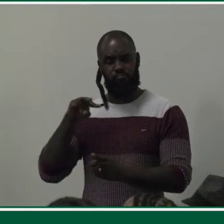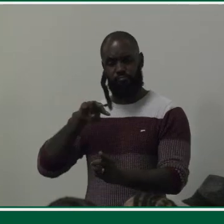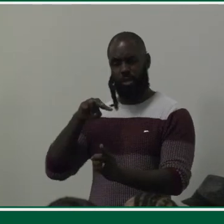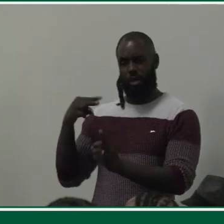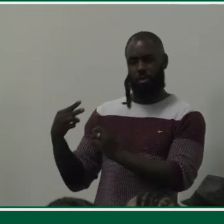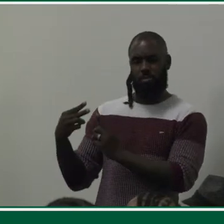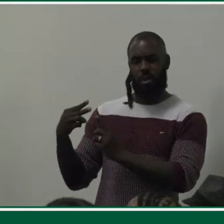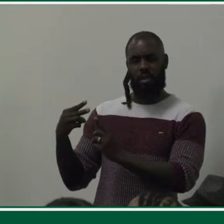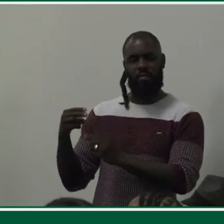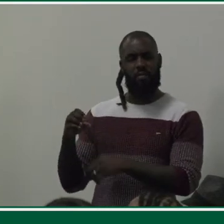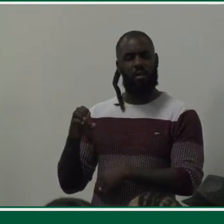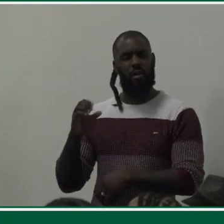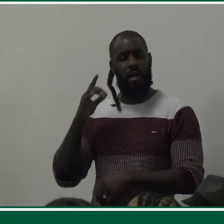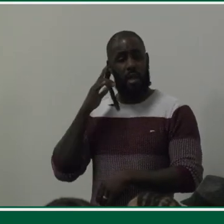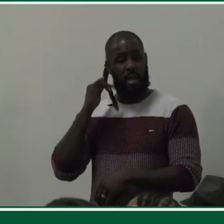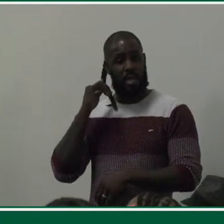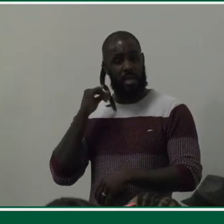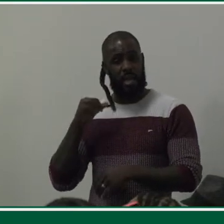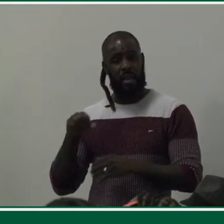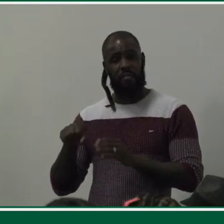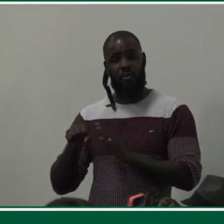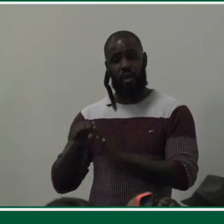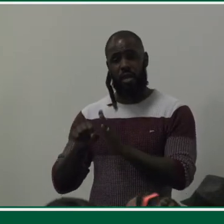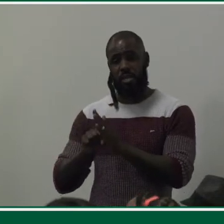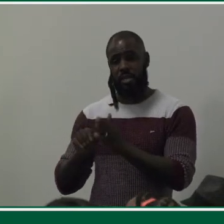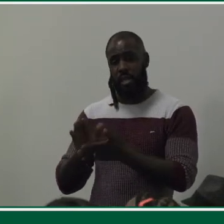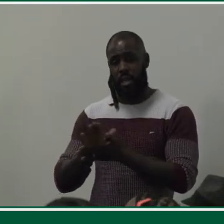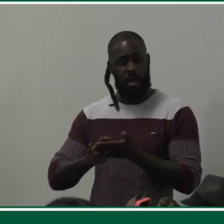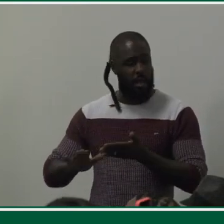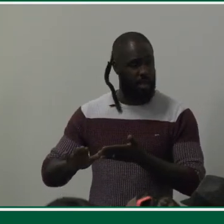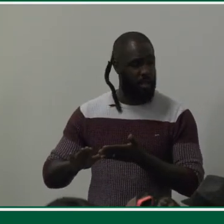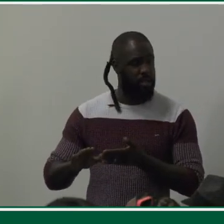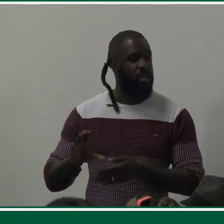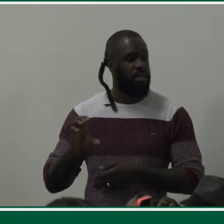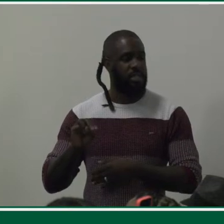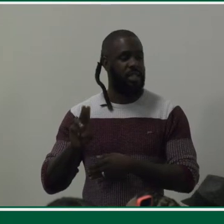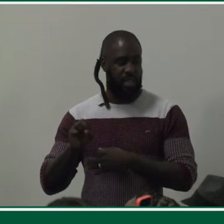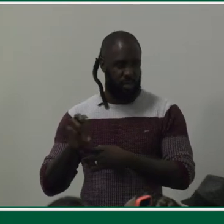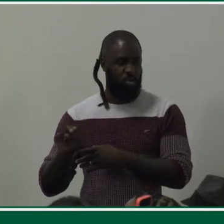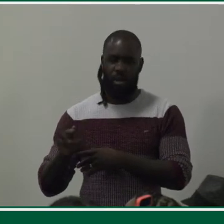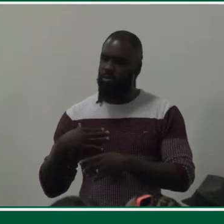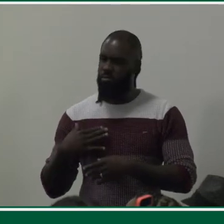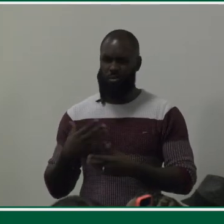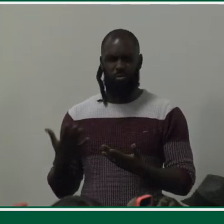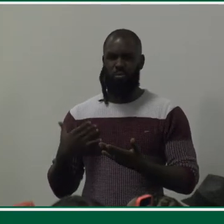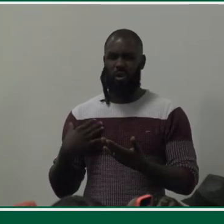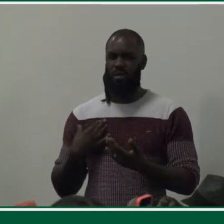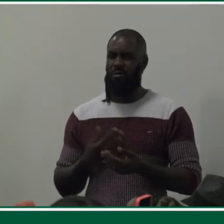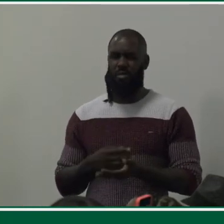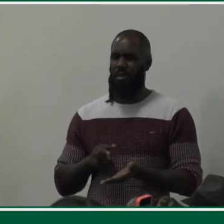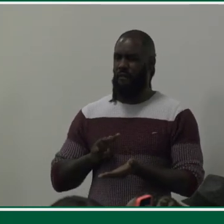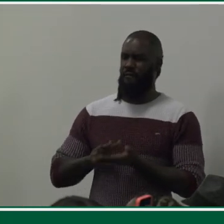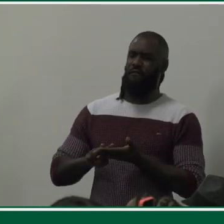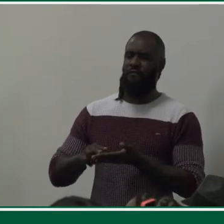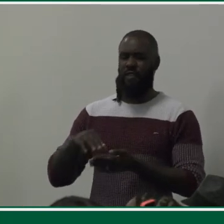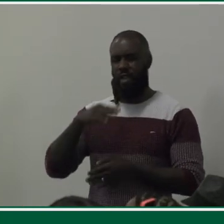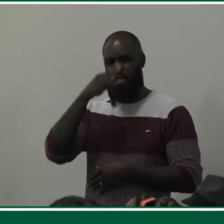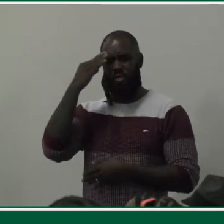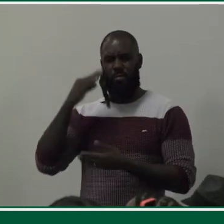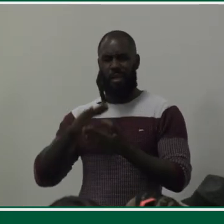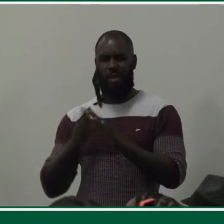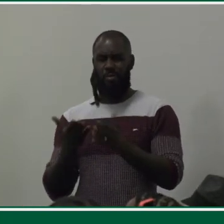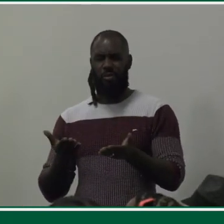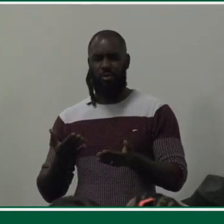Cal State system and the UC system have failed the black community. And as a result, they're heading